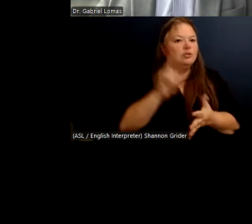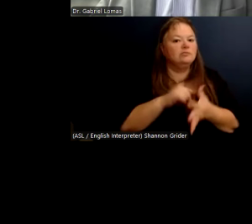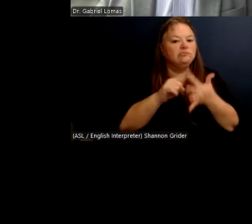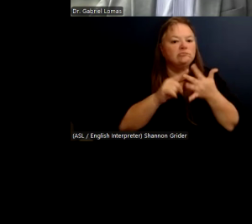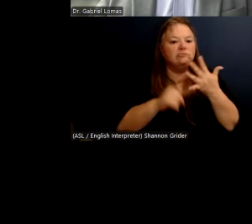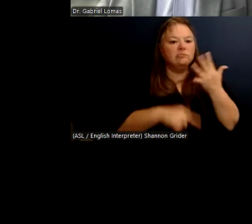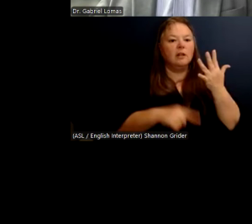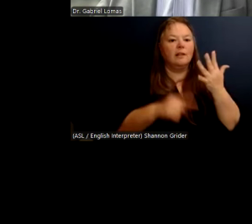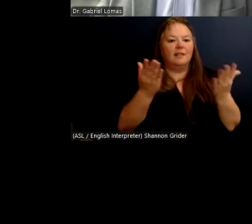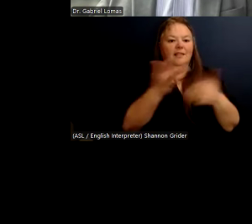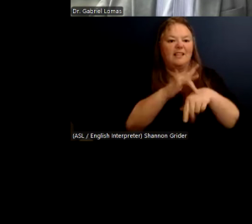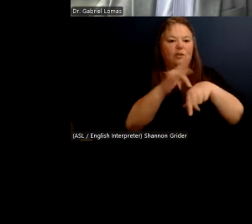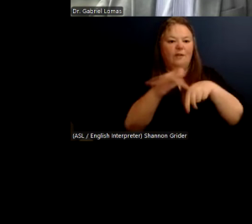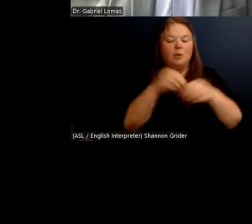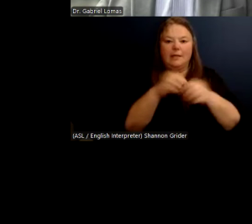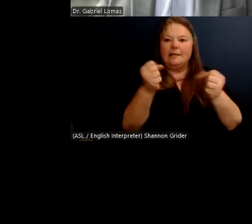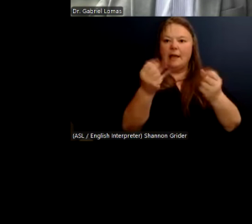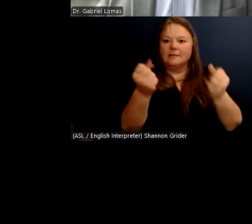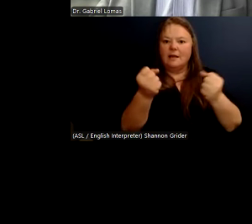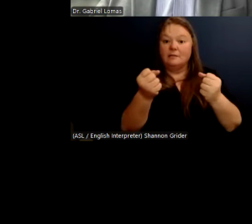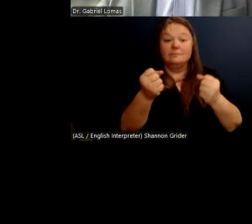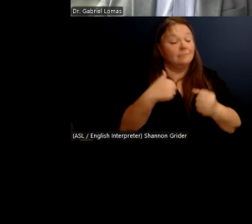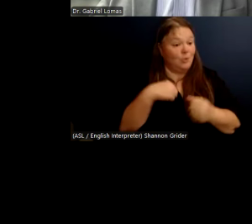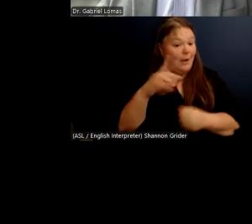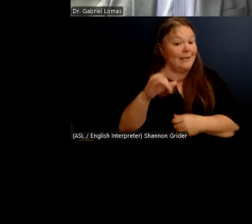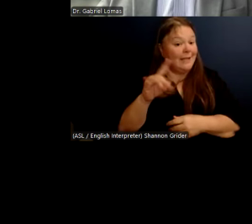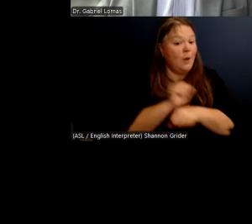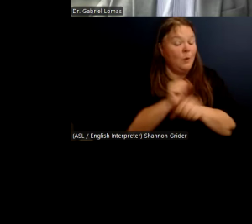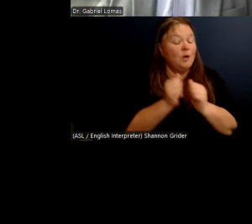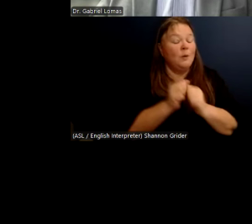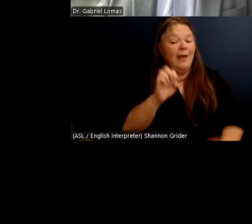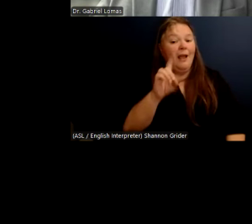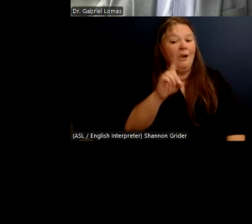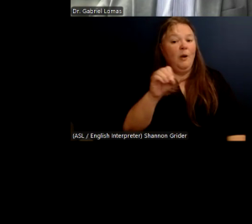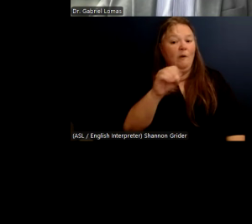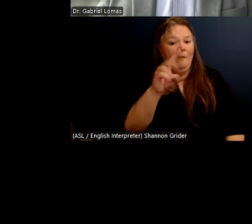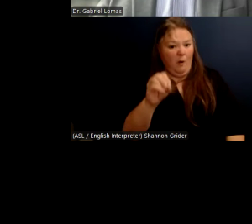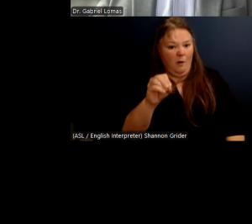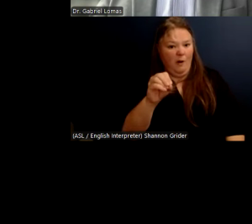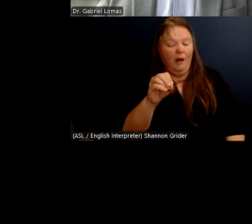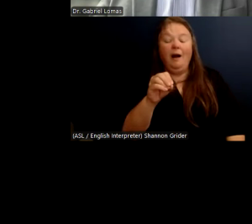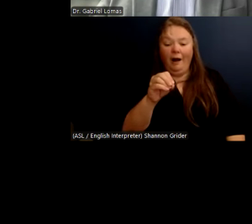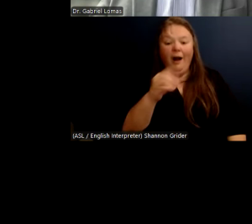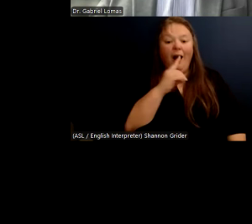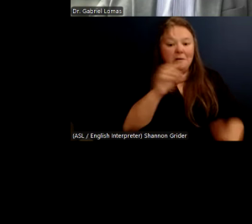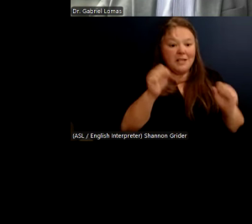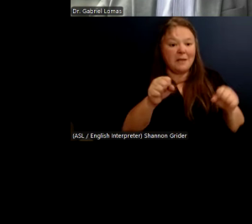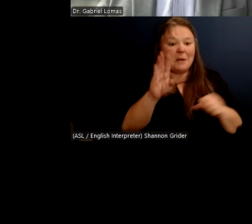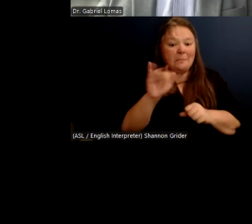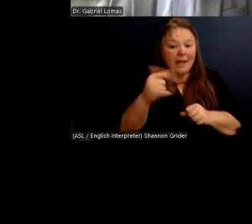that are out there. So I was able to work with Edivo, and I was able to get the big book